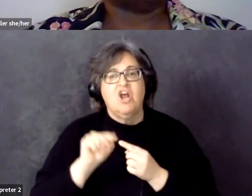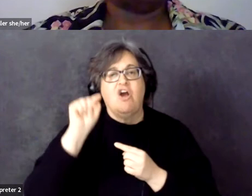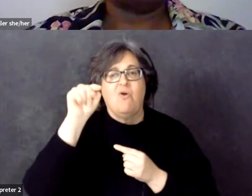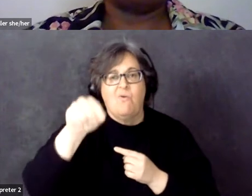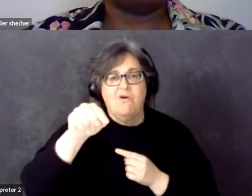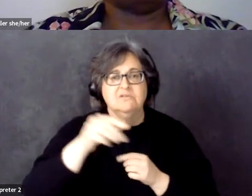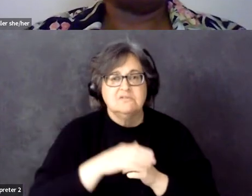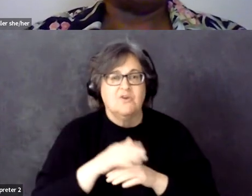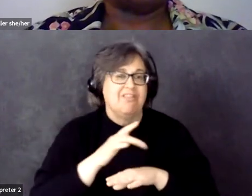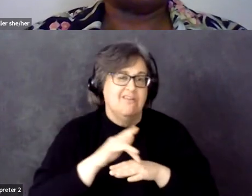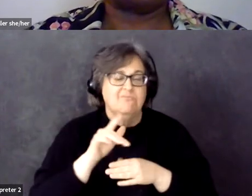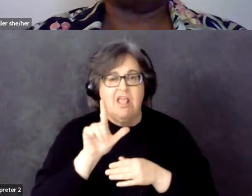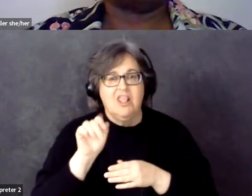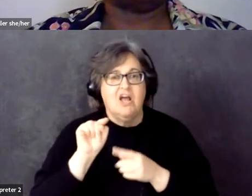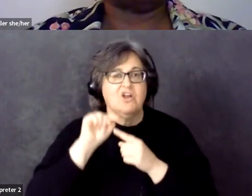months.